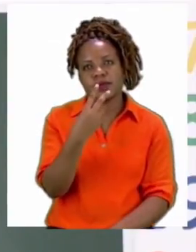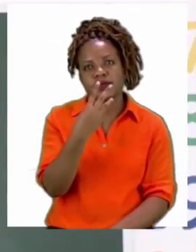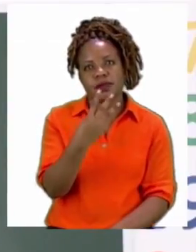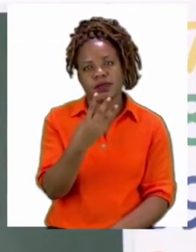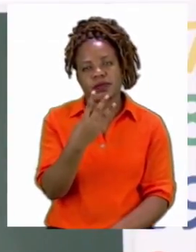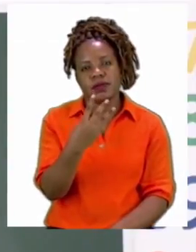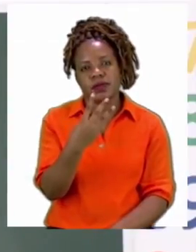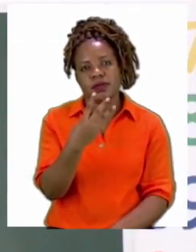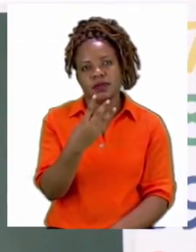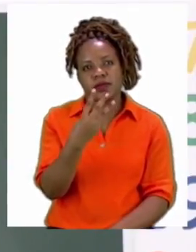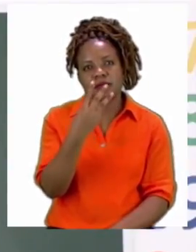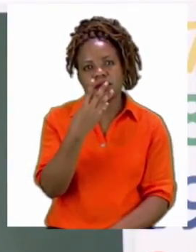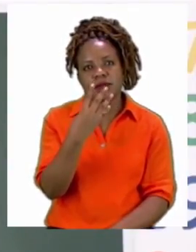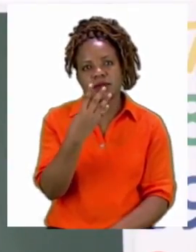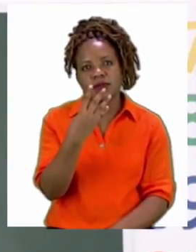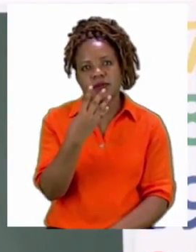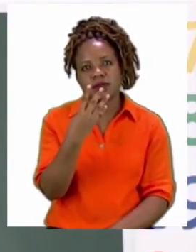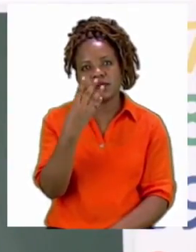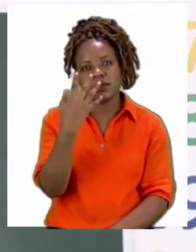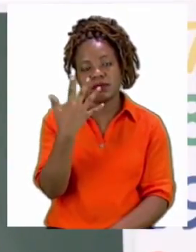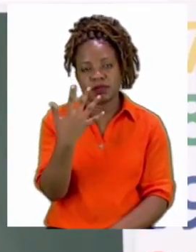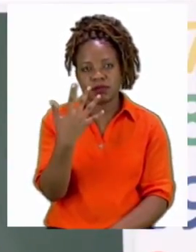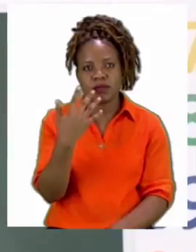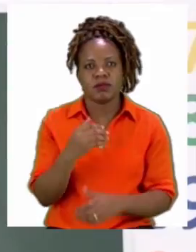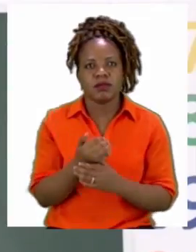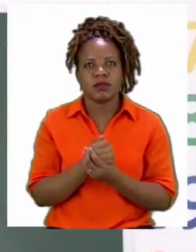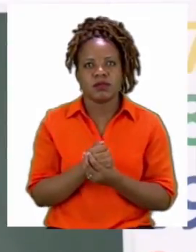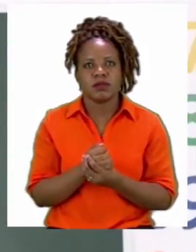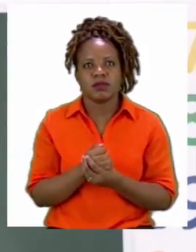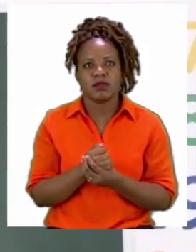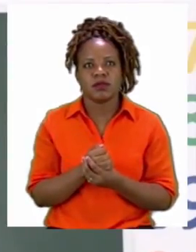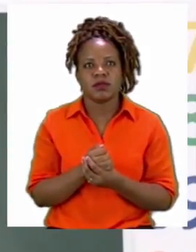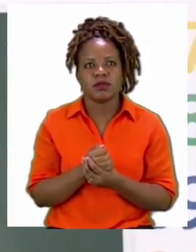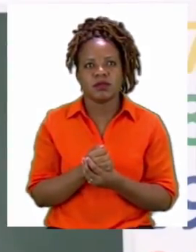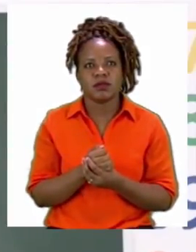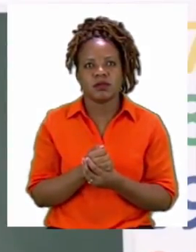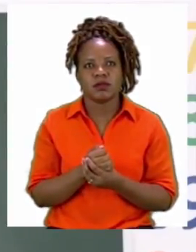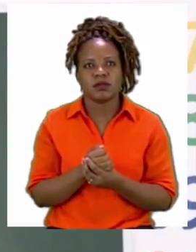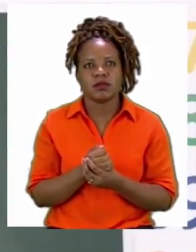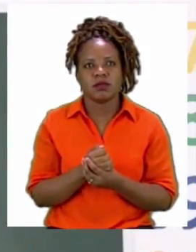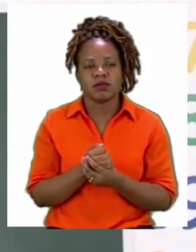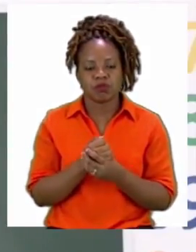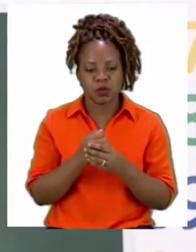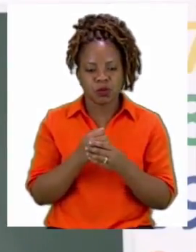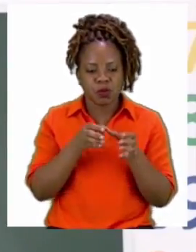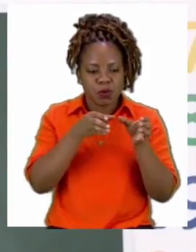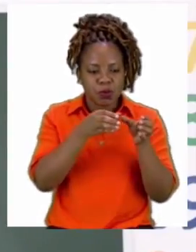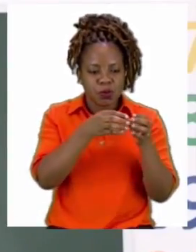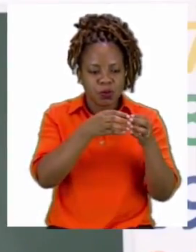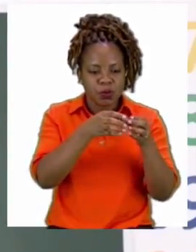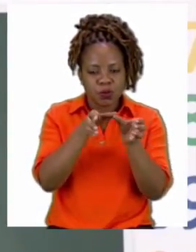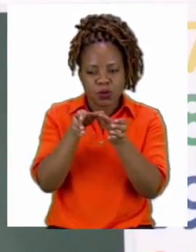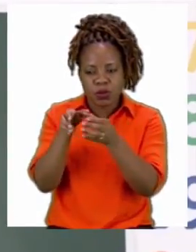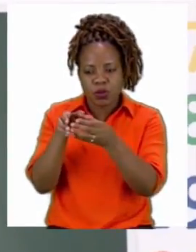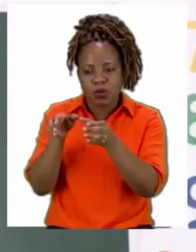3, 4, 5. After counting what is in all the sets, we should get our